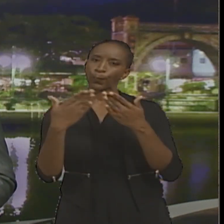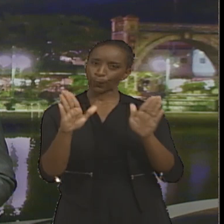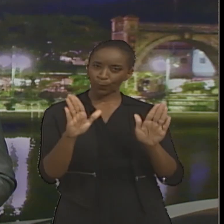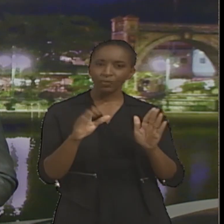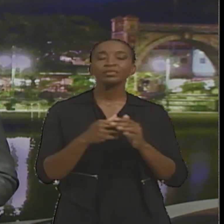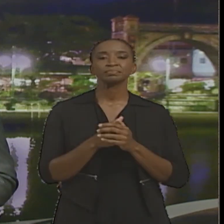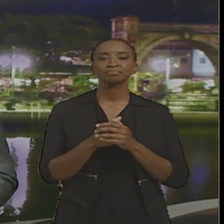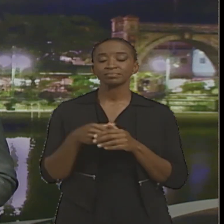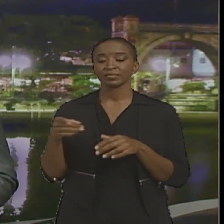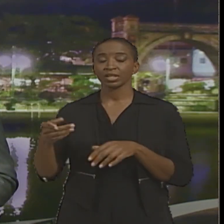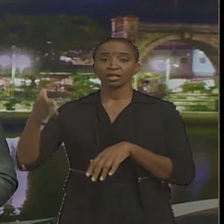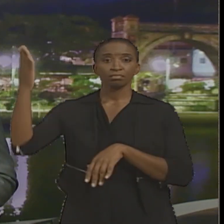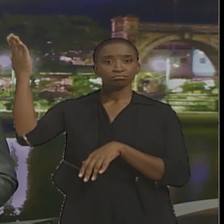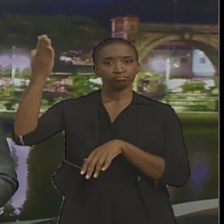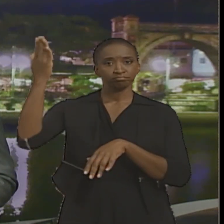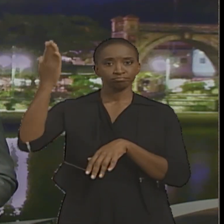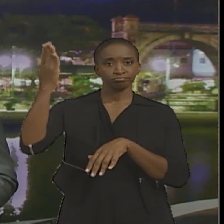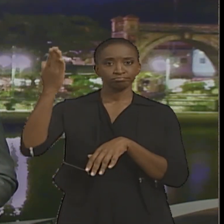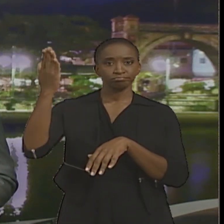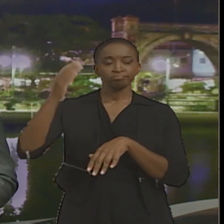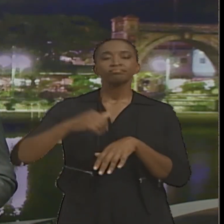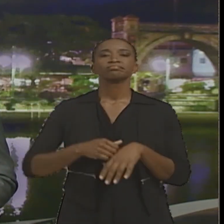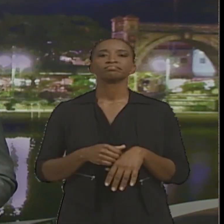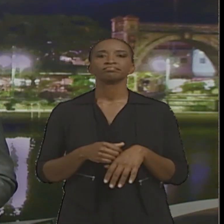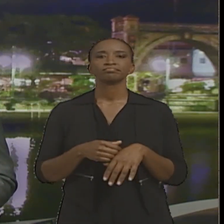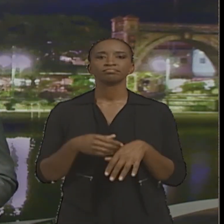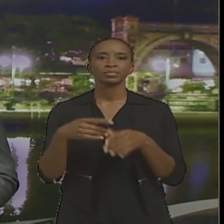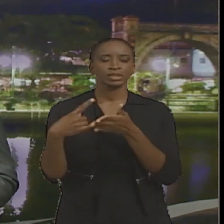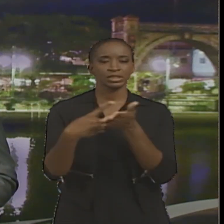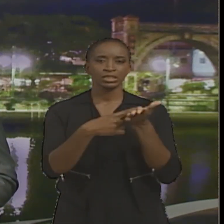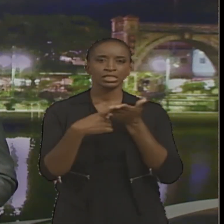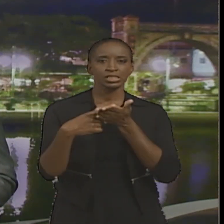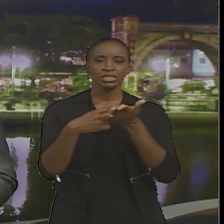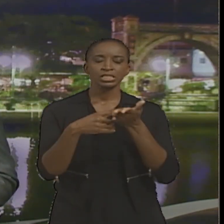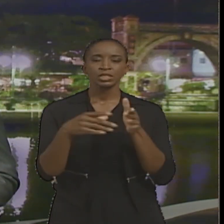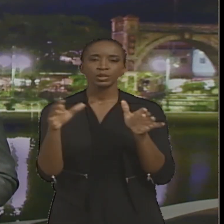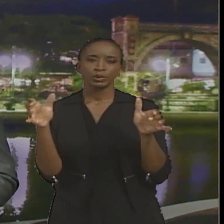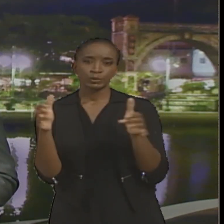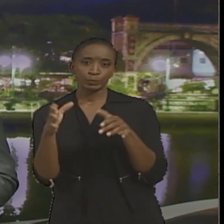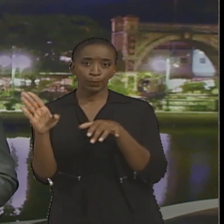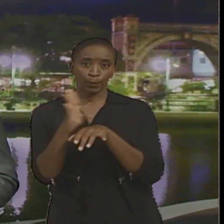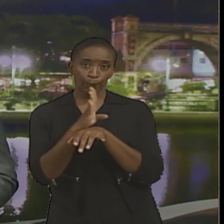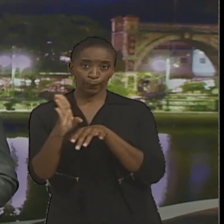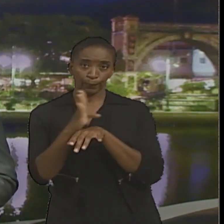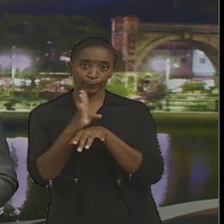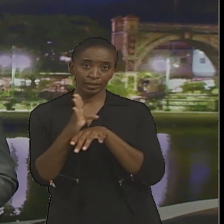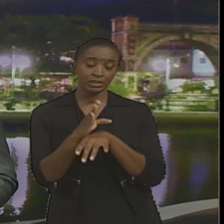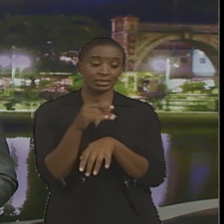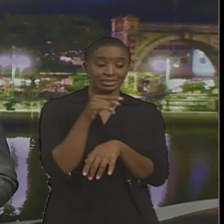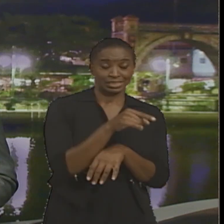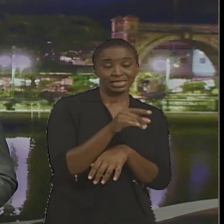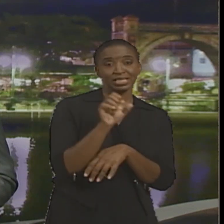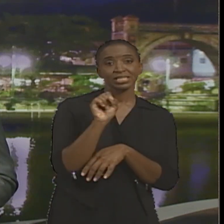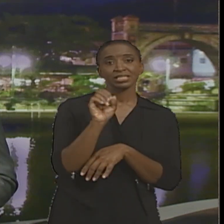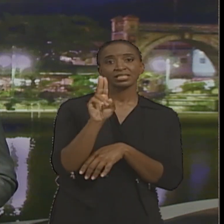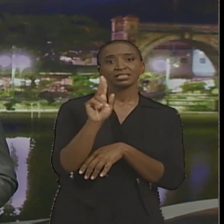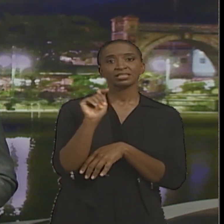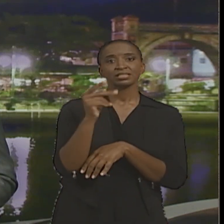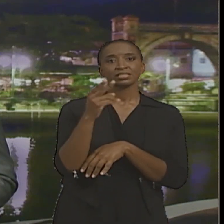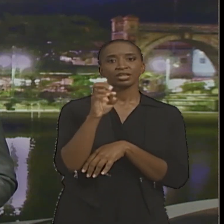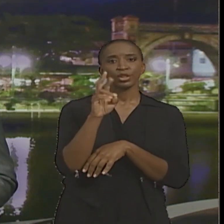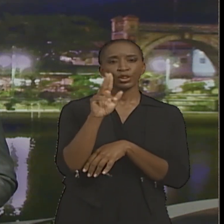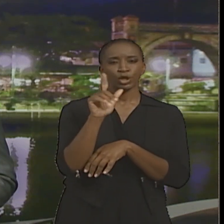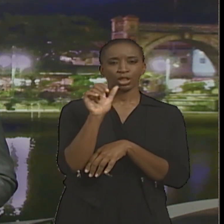feature address, Small Business, Entrepreneurship and Commerce Minister Dwight Sutherland says the trust loans represent government's efforts to